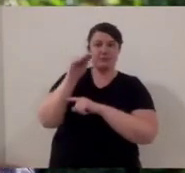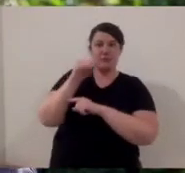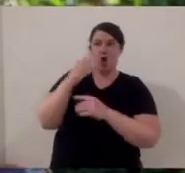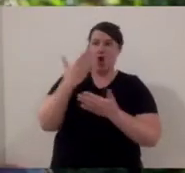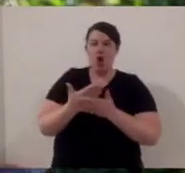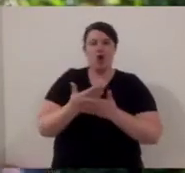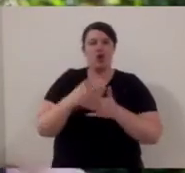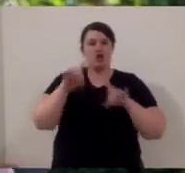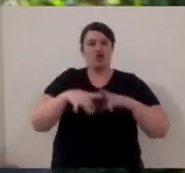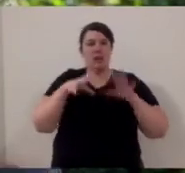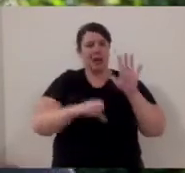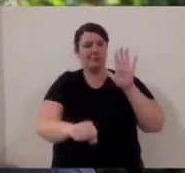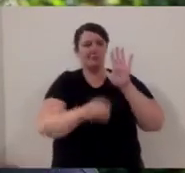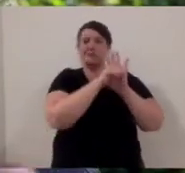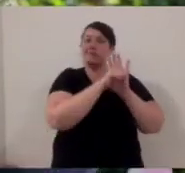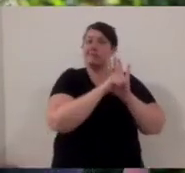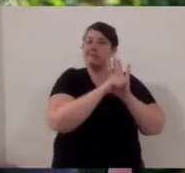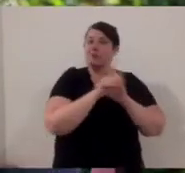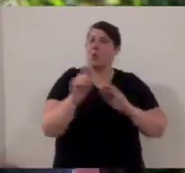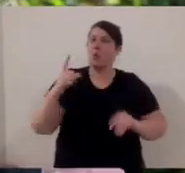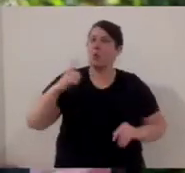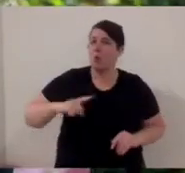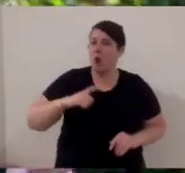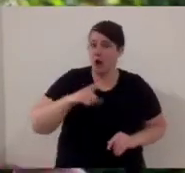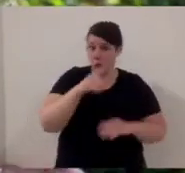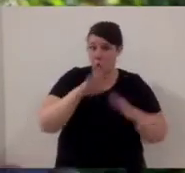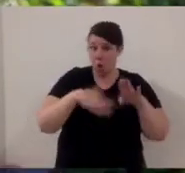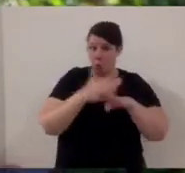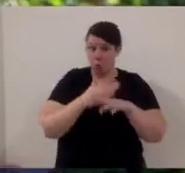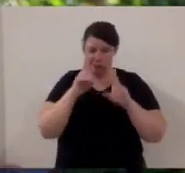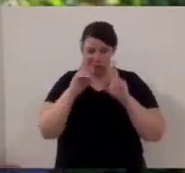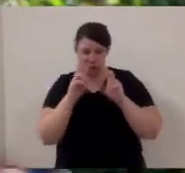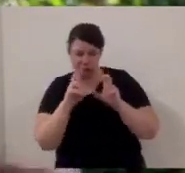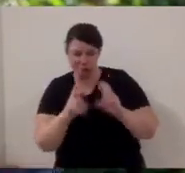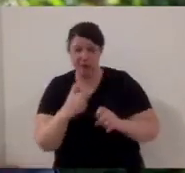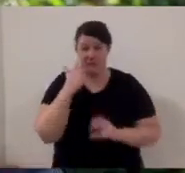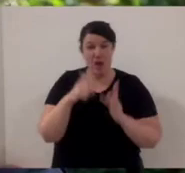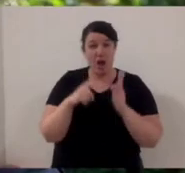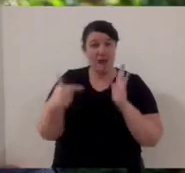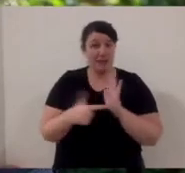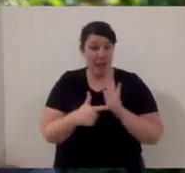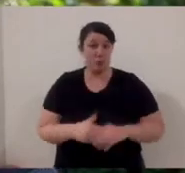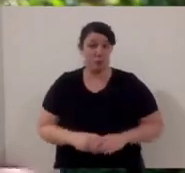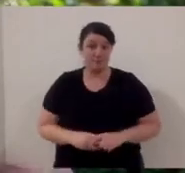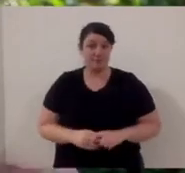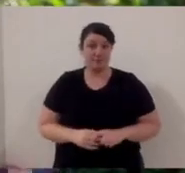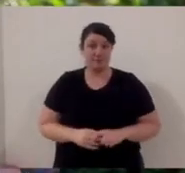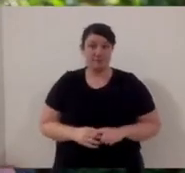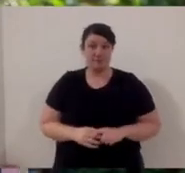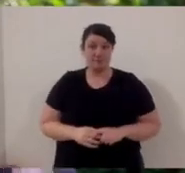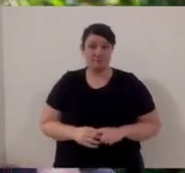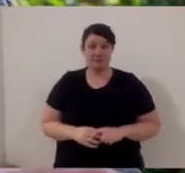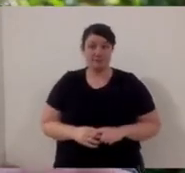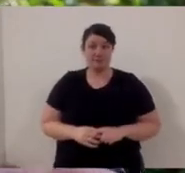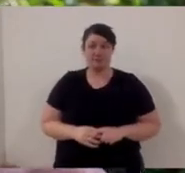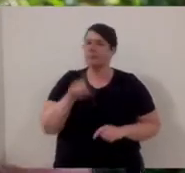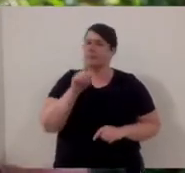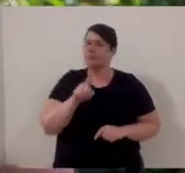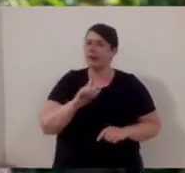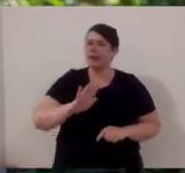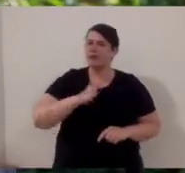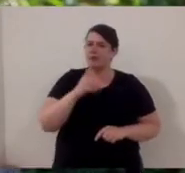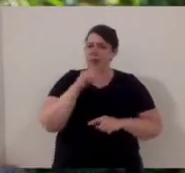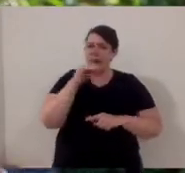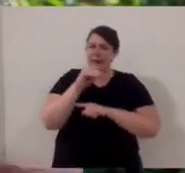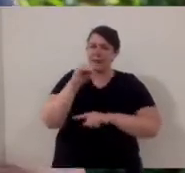arms? Now, another fun fact, just something funny, is when you watch an emu sit down, they can't go forward, so they have to put their